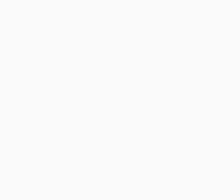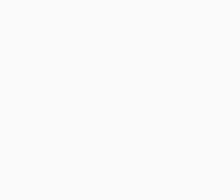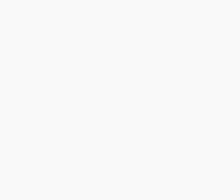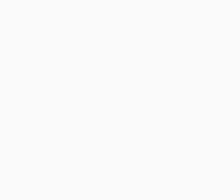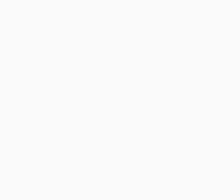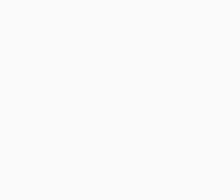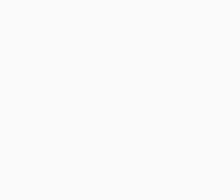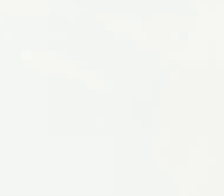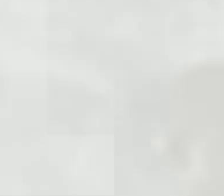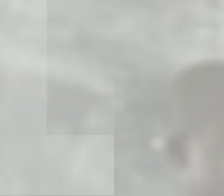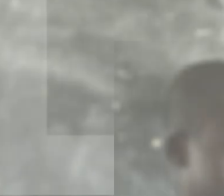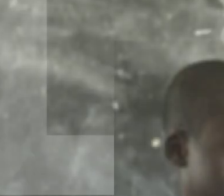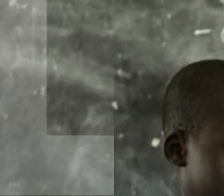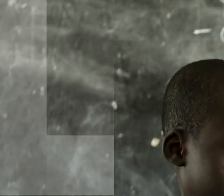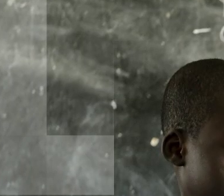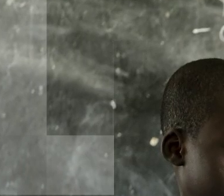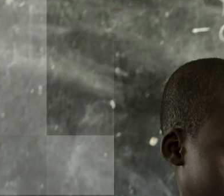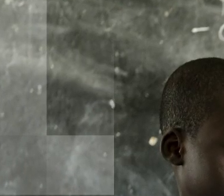Disability Specialist.